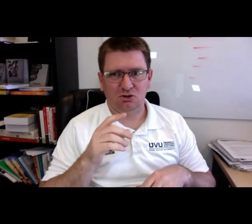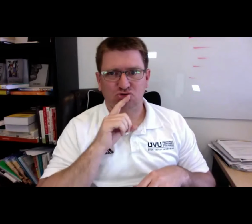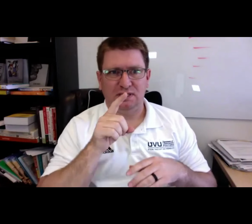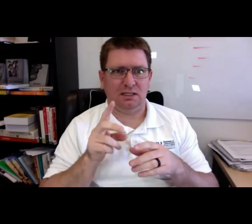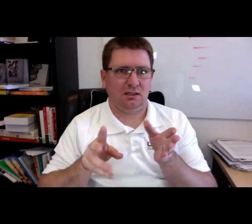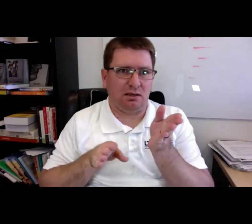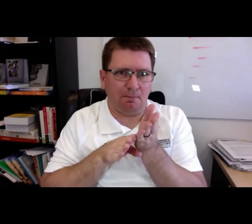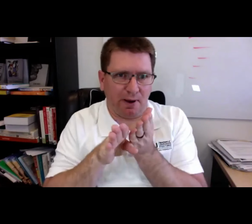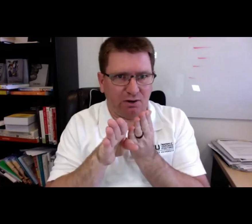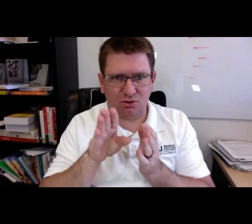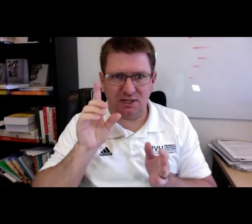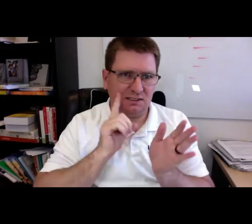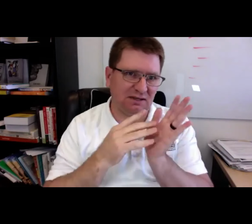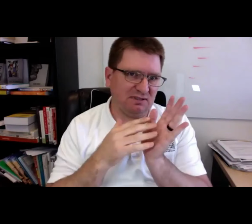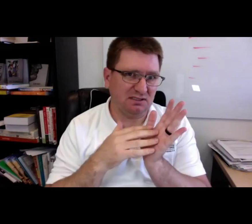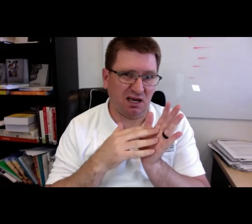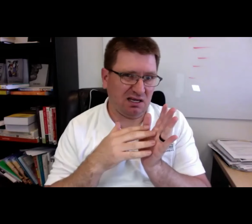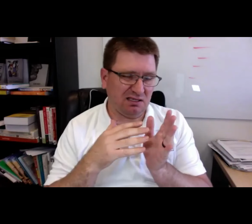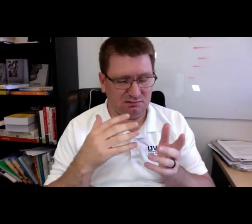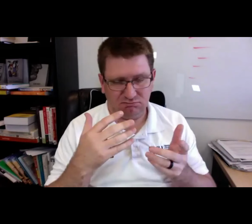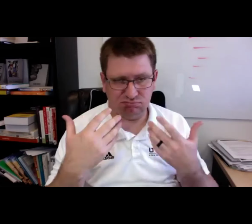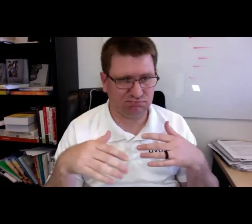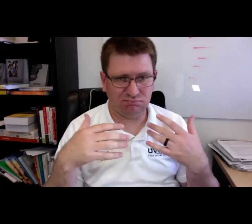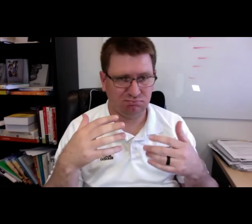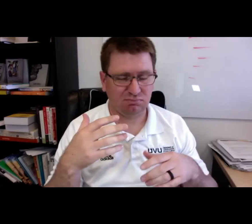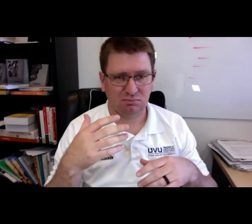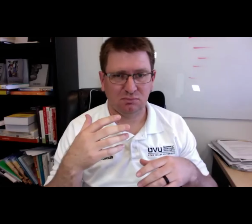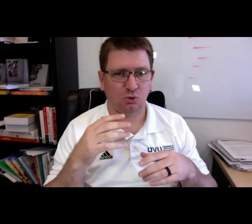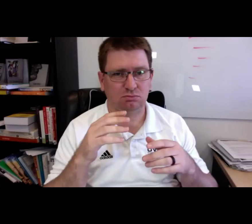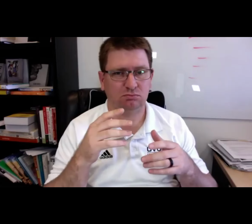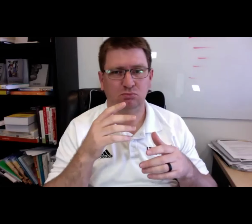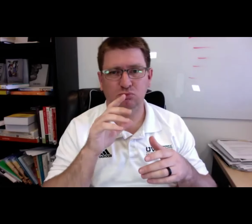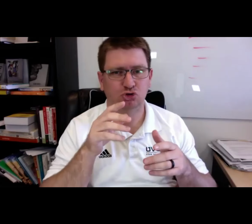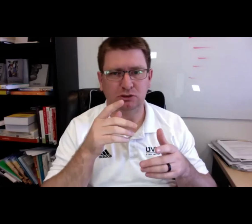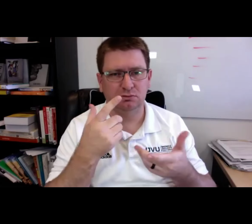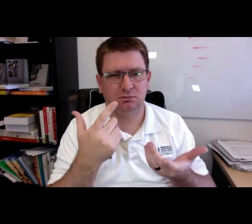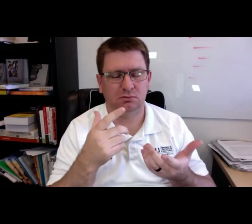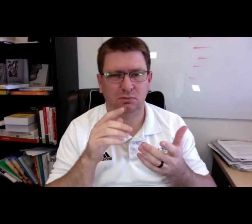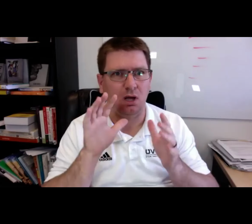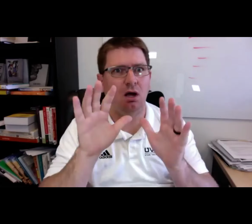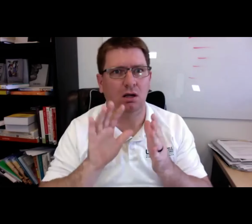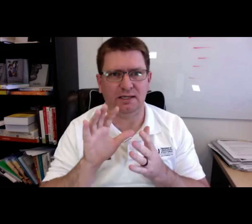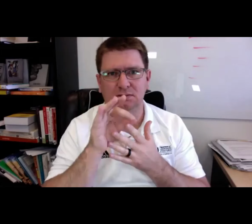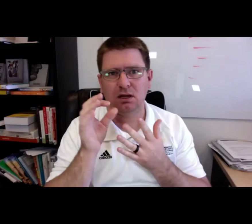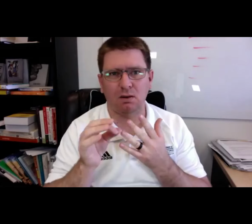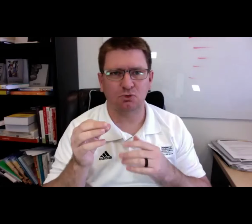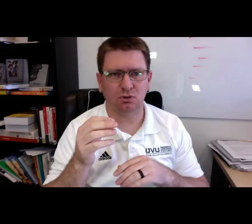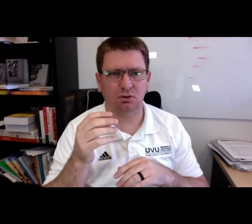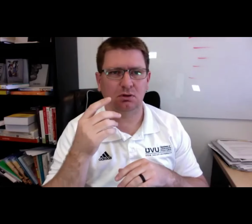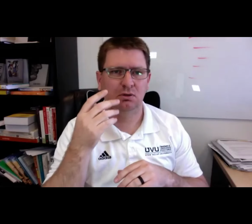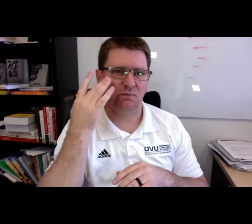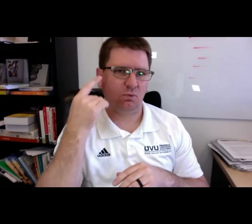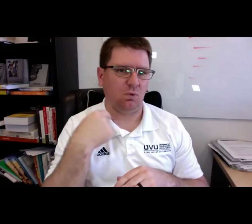life, not just those two main ones. So if you minor in deaf studies, that is just phenomenal, that you would be